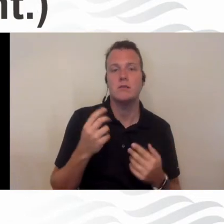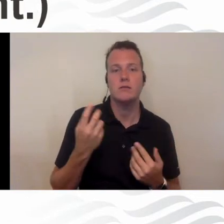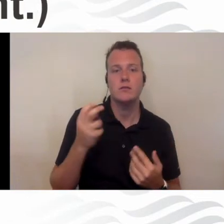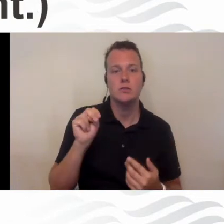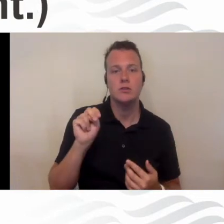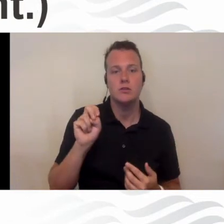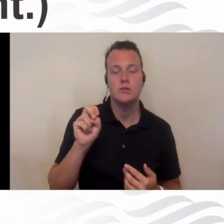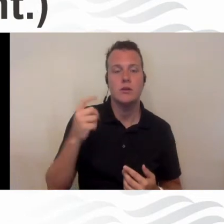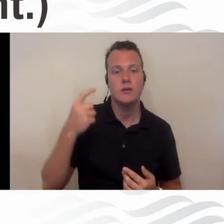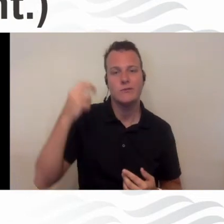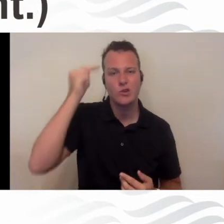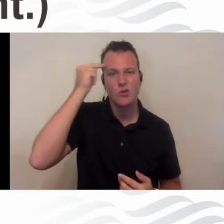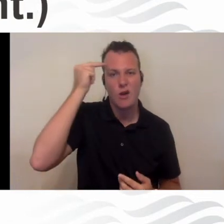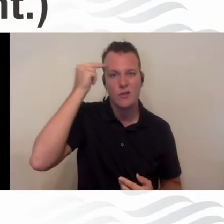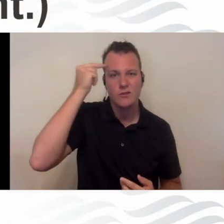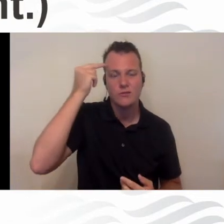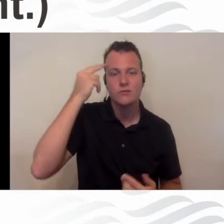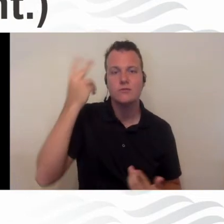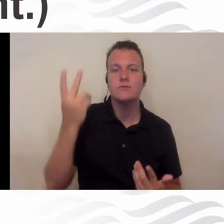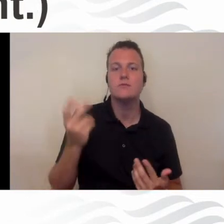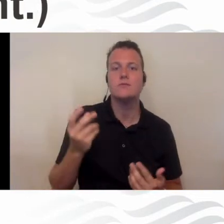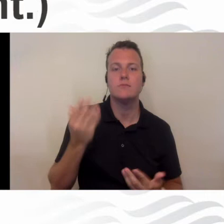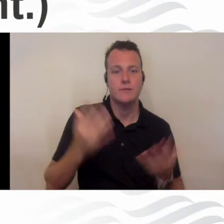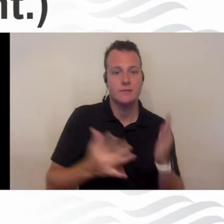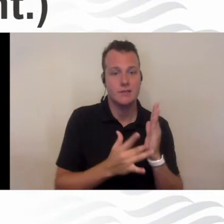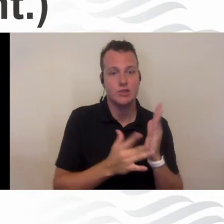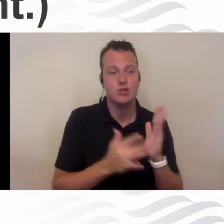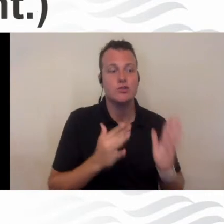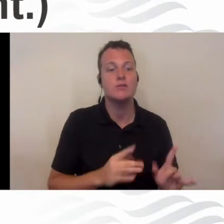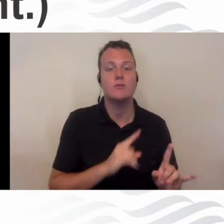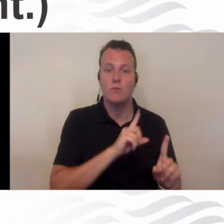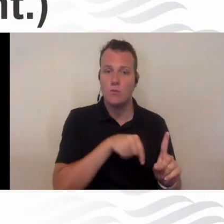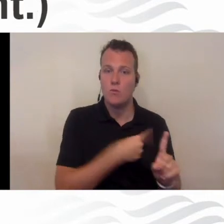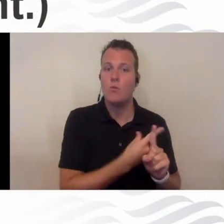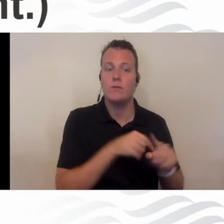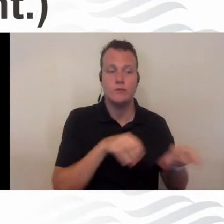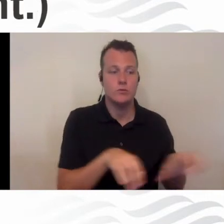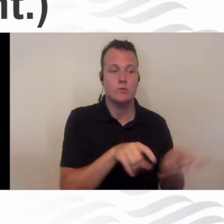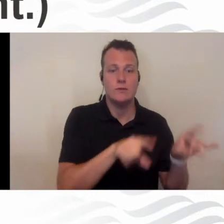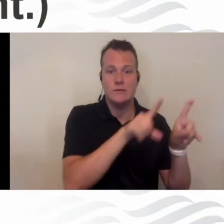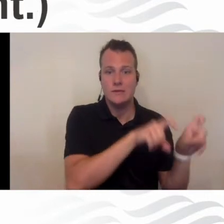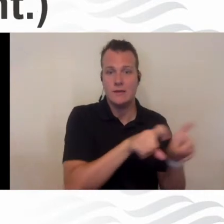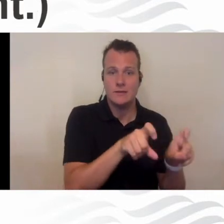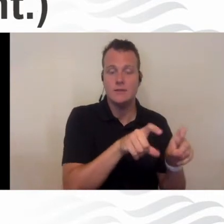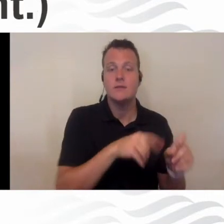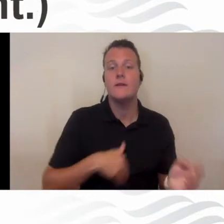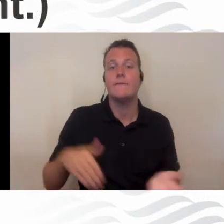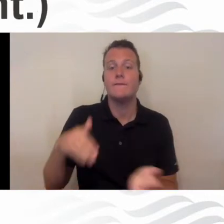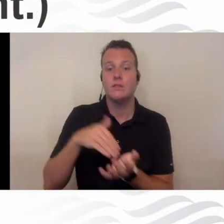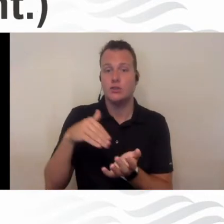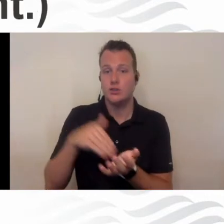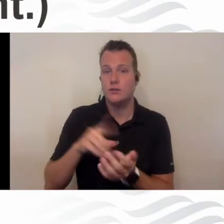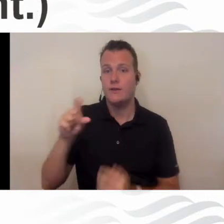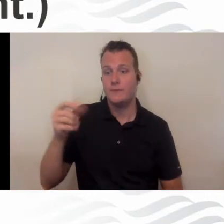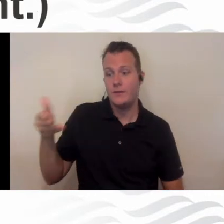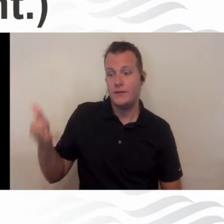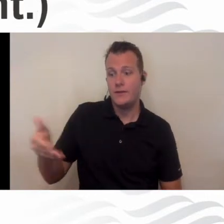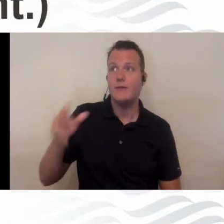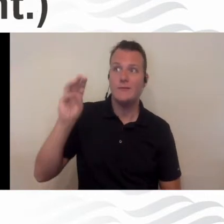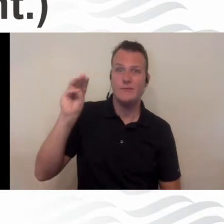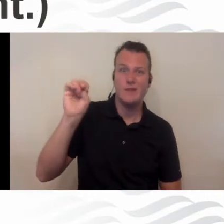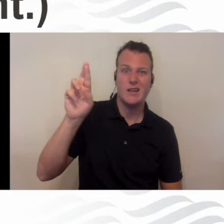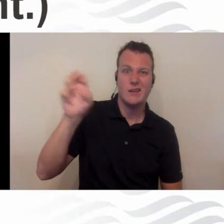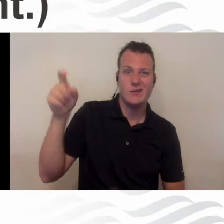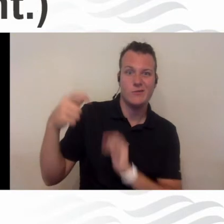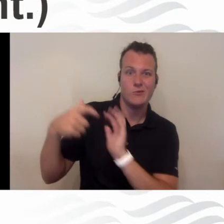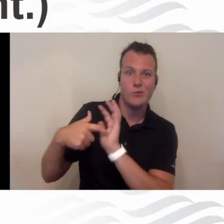have a technician there just to do the test. The physician has to be there, especially for Medicare. The physician has to